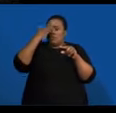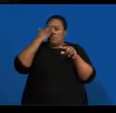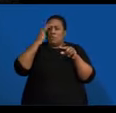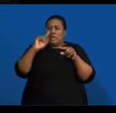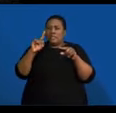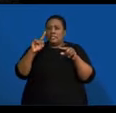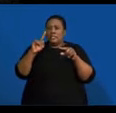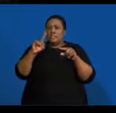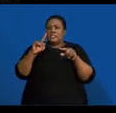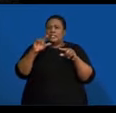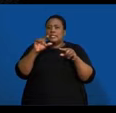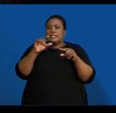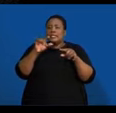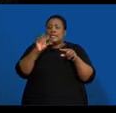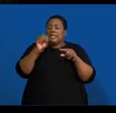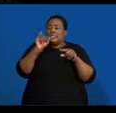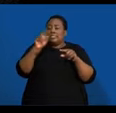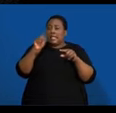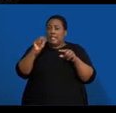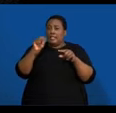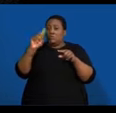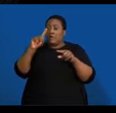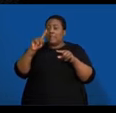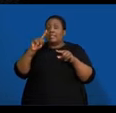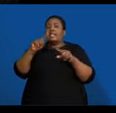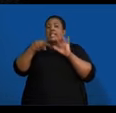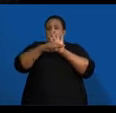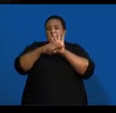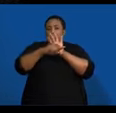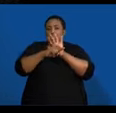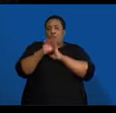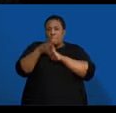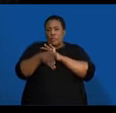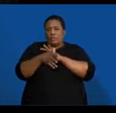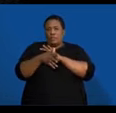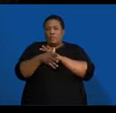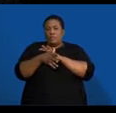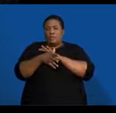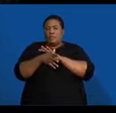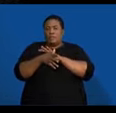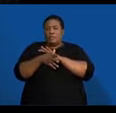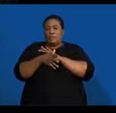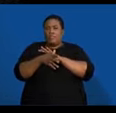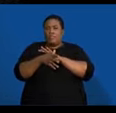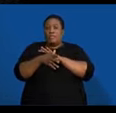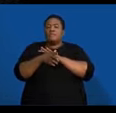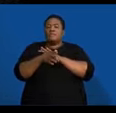Sign is negative in the third quadrant. And therefore that makes it negative sine x. Multiply